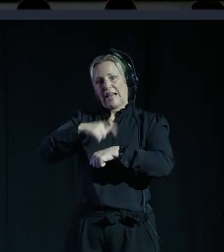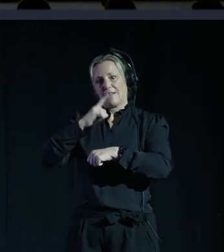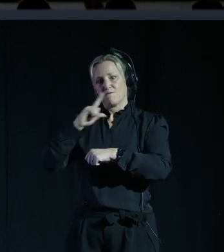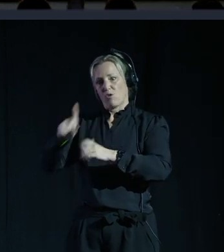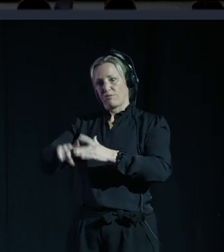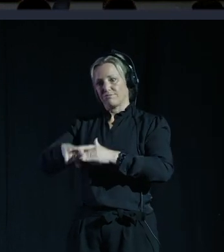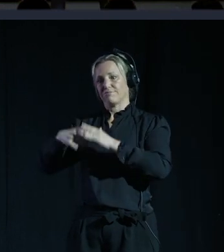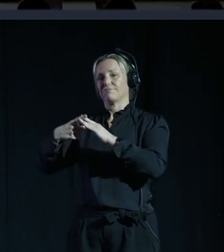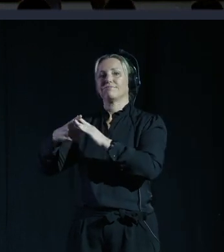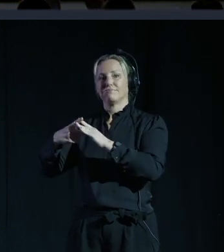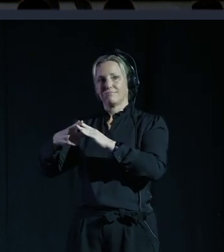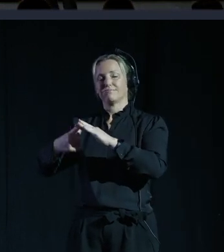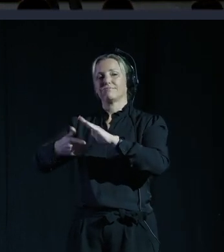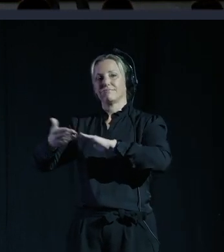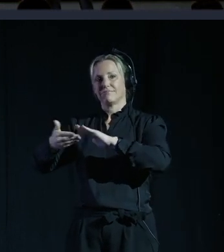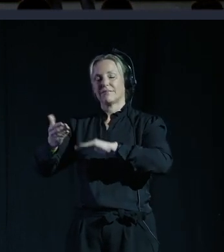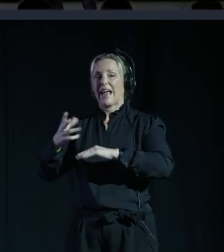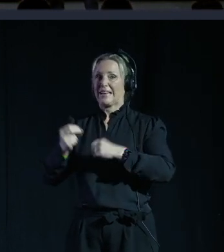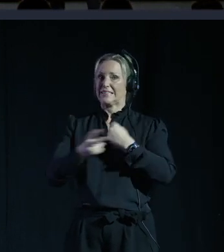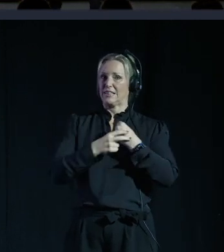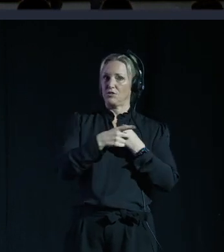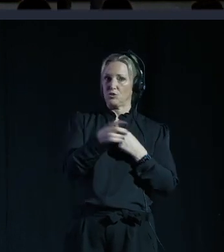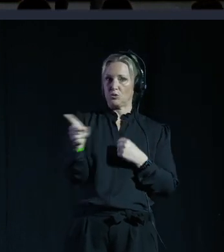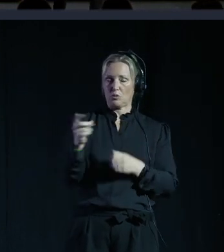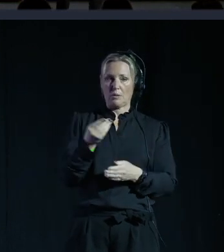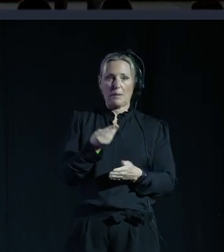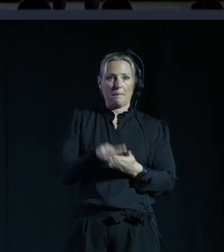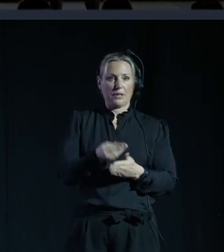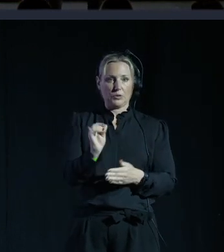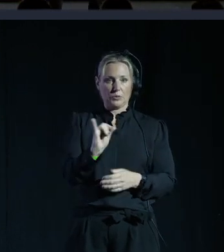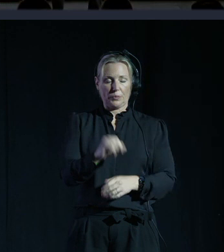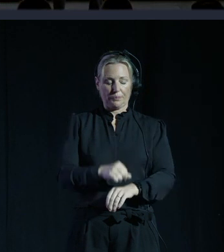money. So if you want to learn more about this, we have a